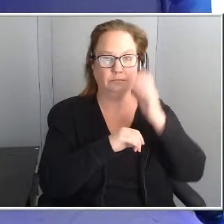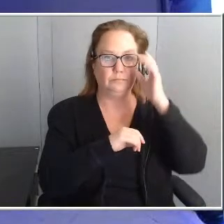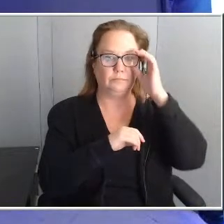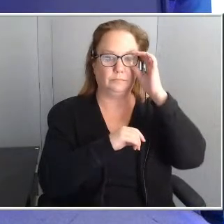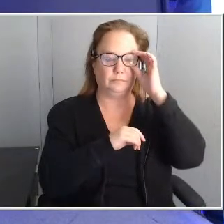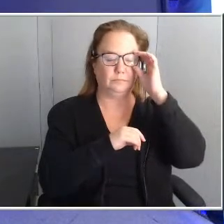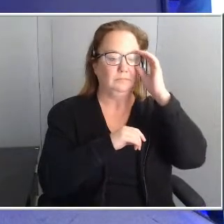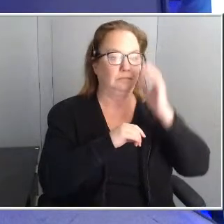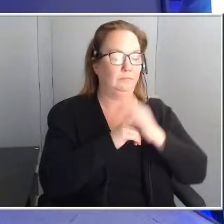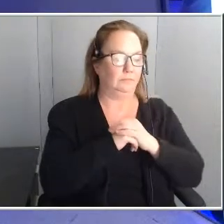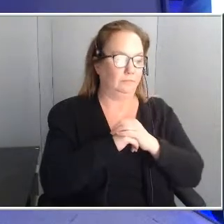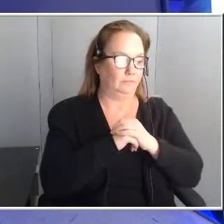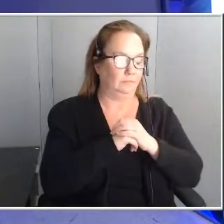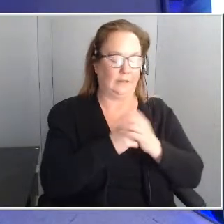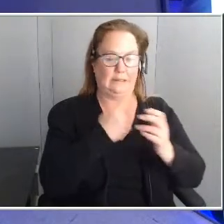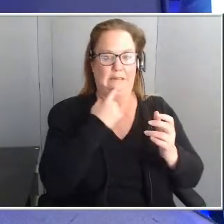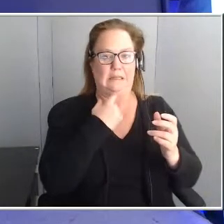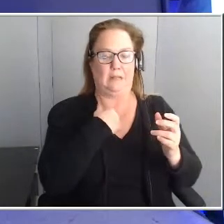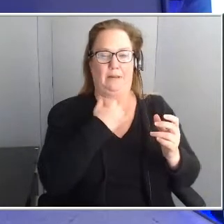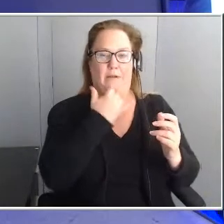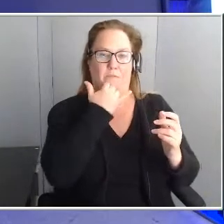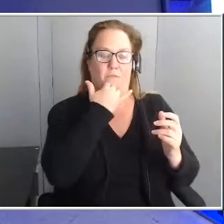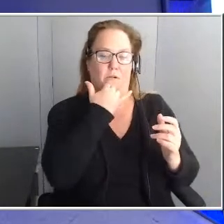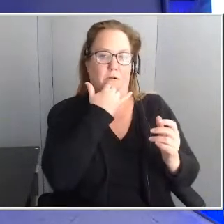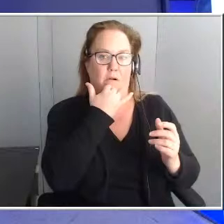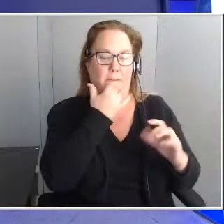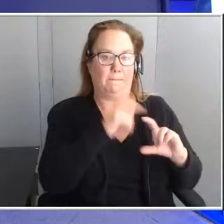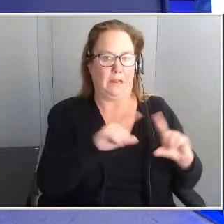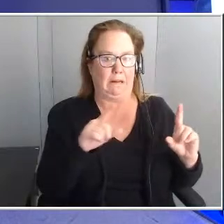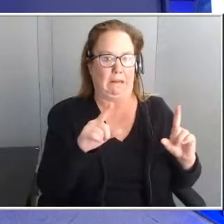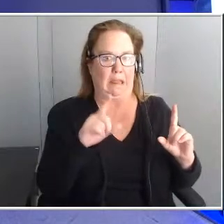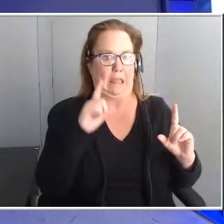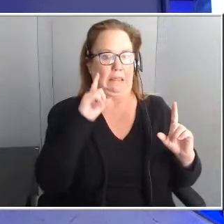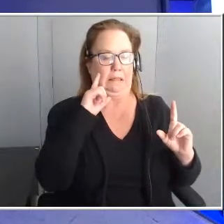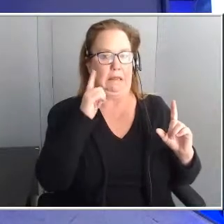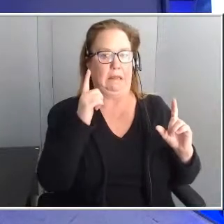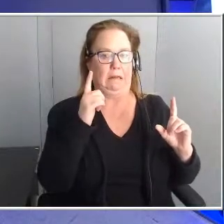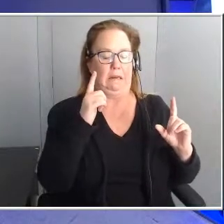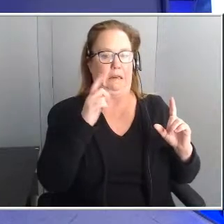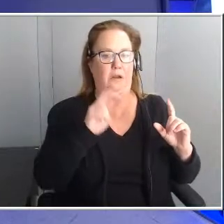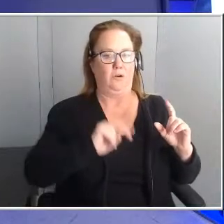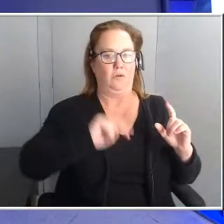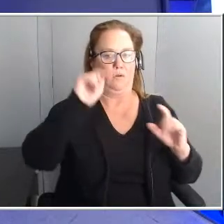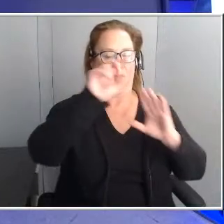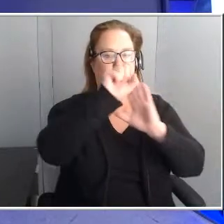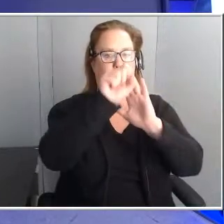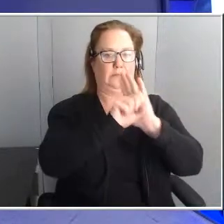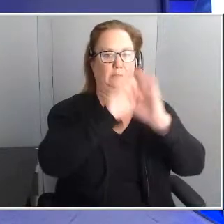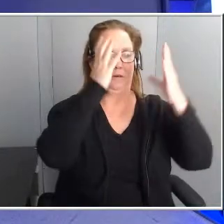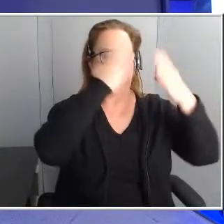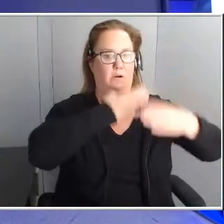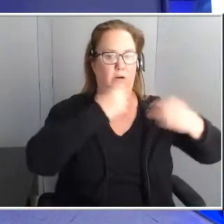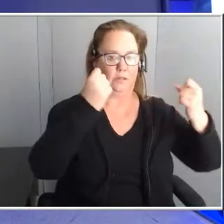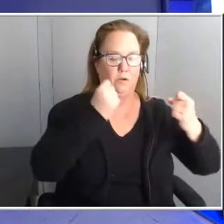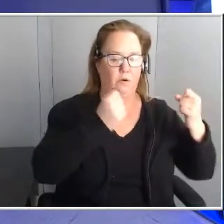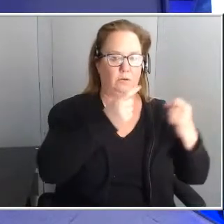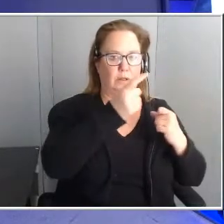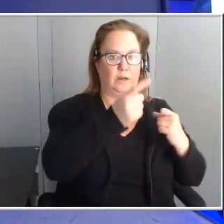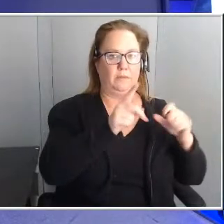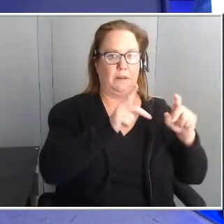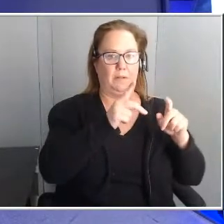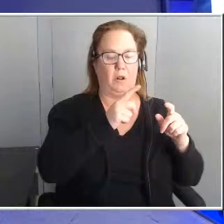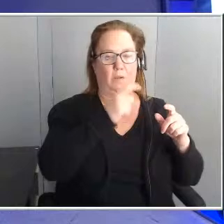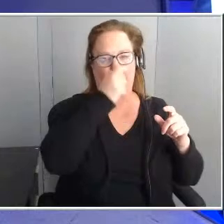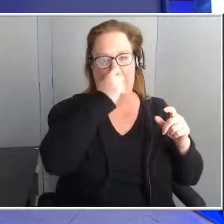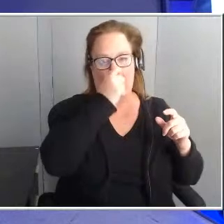if I'm mistaken here, but I was expecting the northern states to be darker because it's colder and everyone's always sniffling